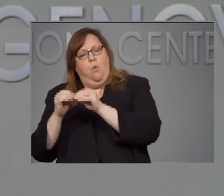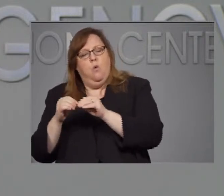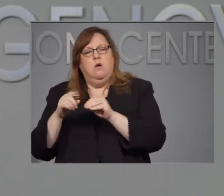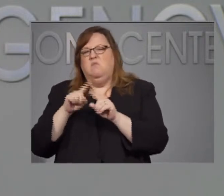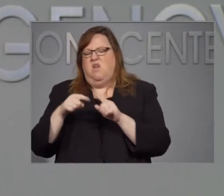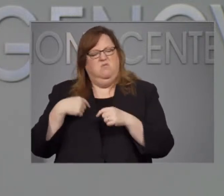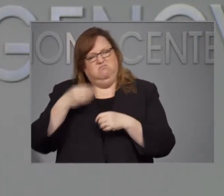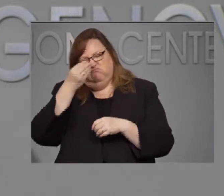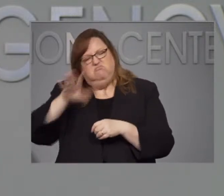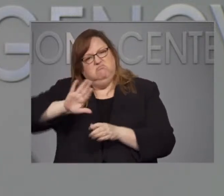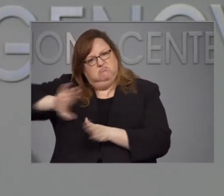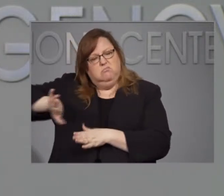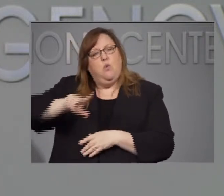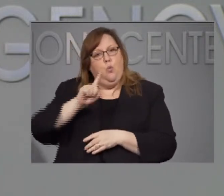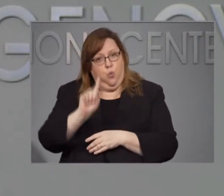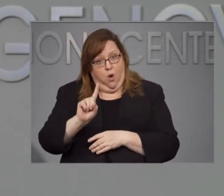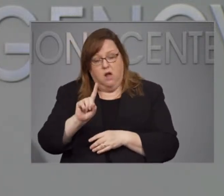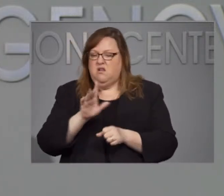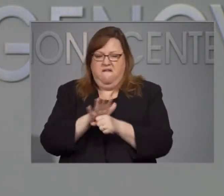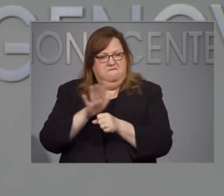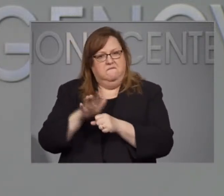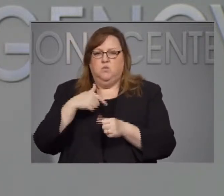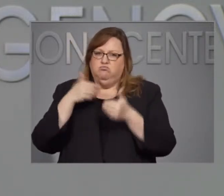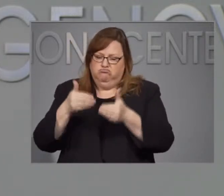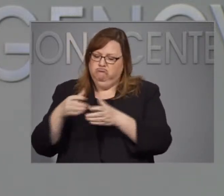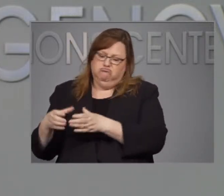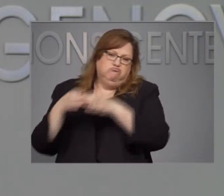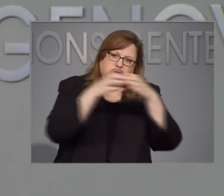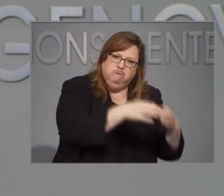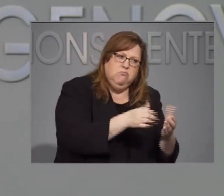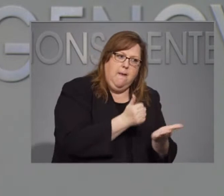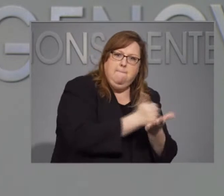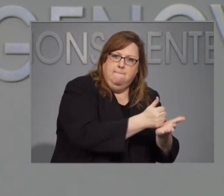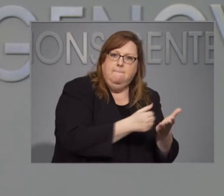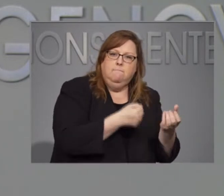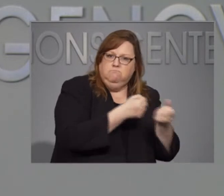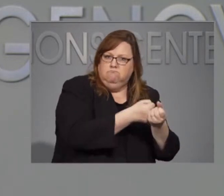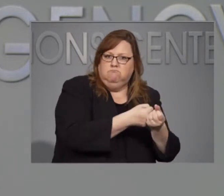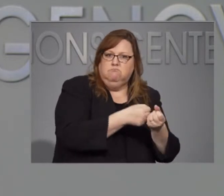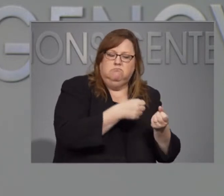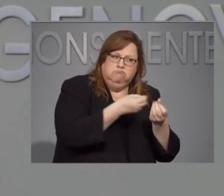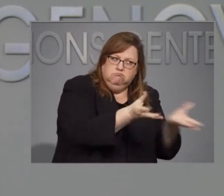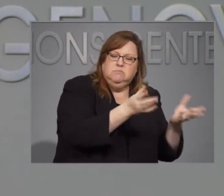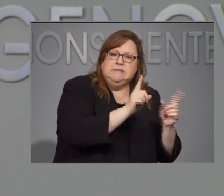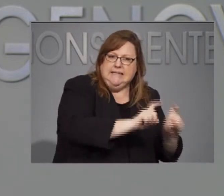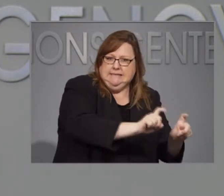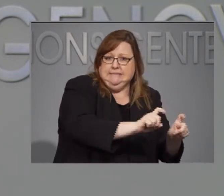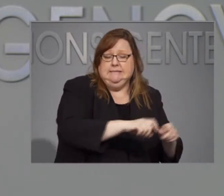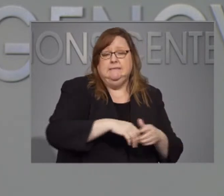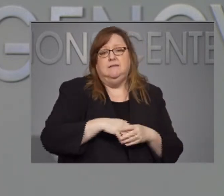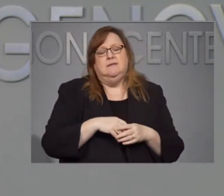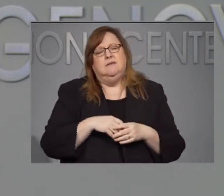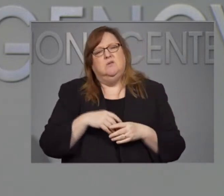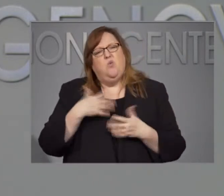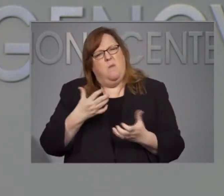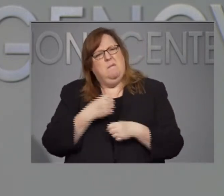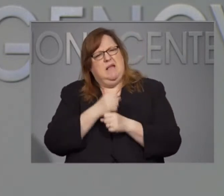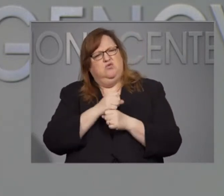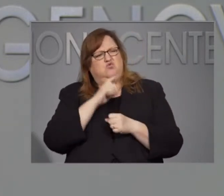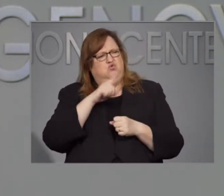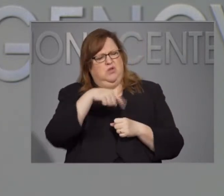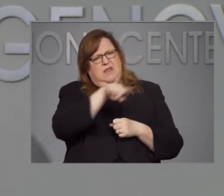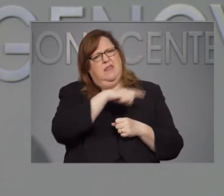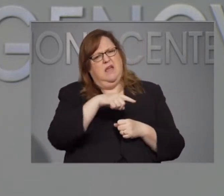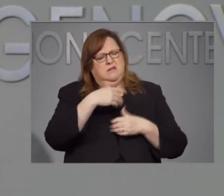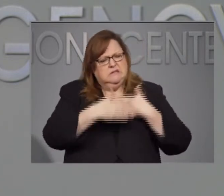to work with them, not just on testing, but on the infection protocols that are necessary for folks to make sure that they are